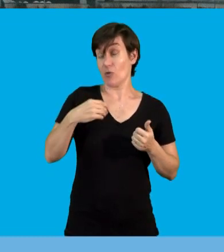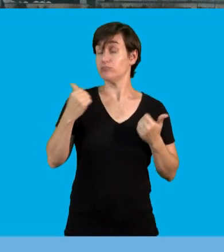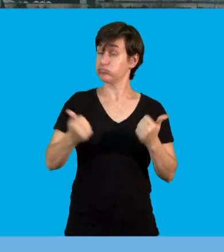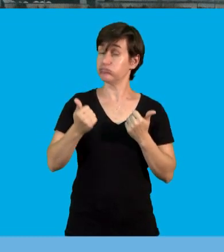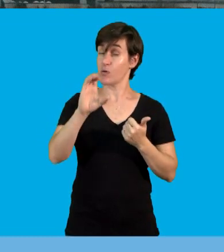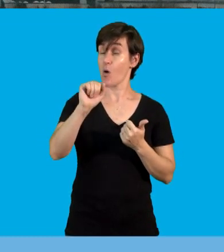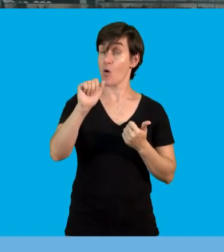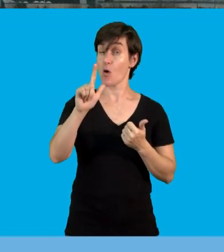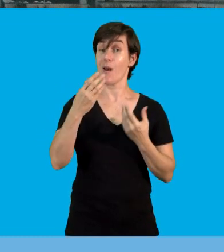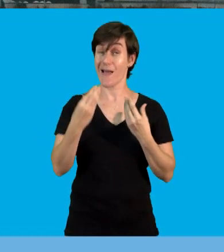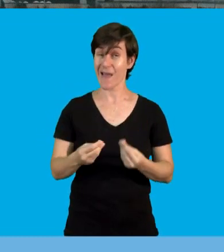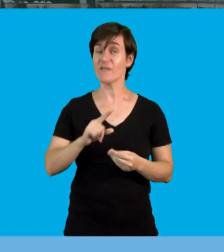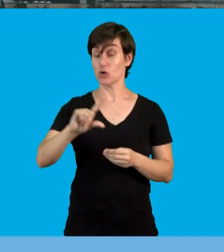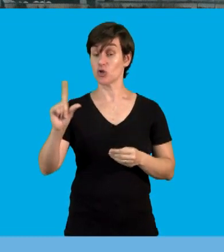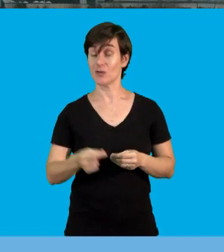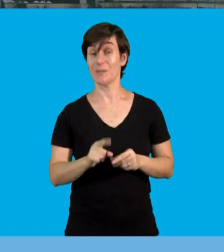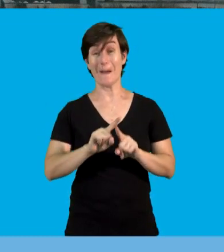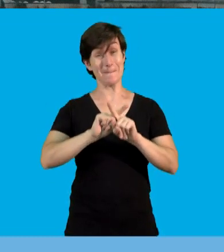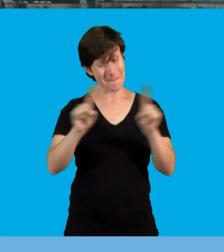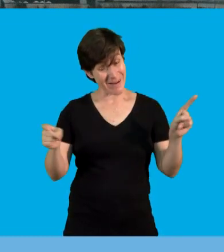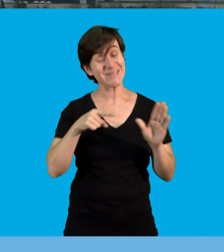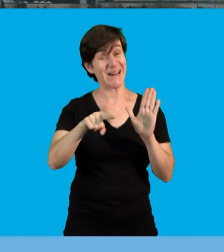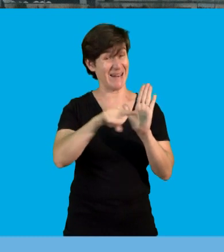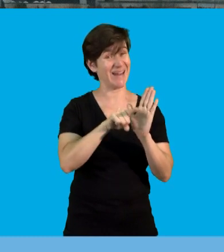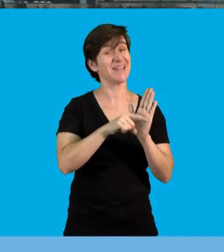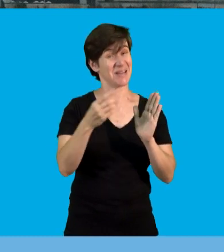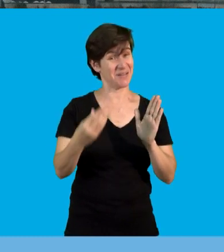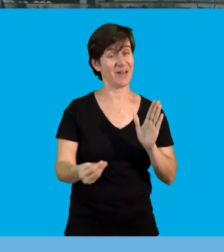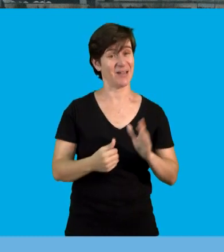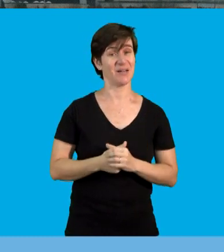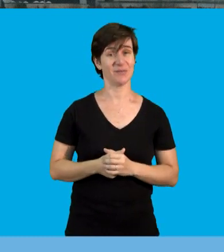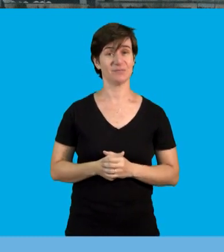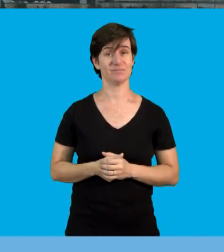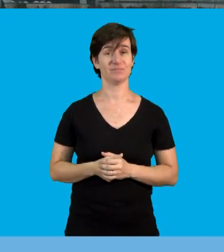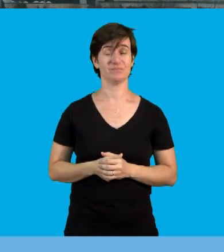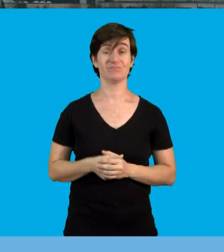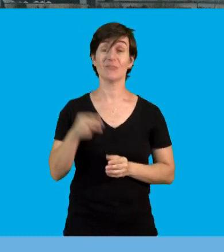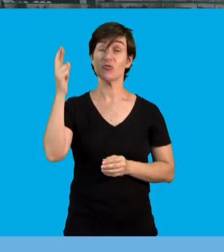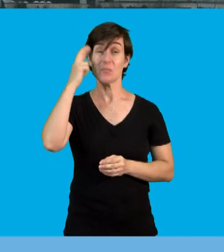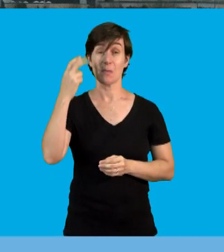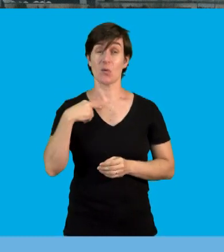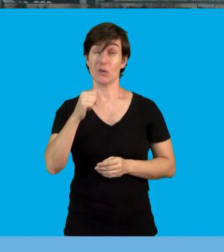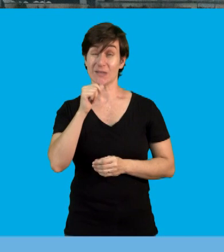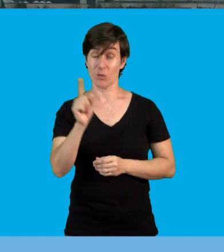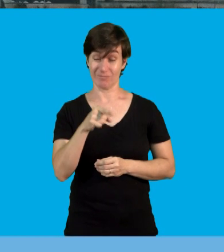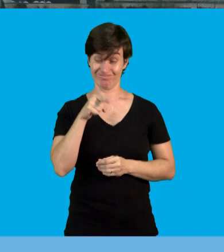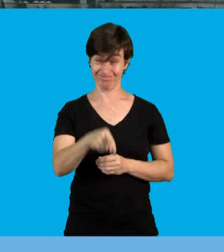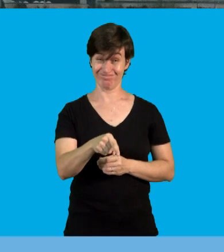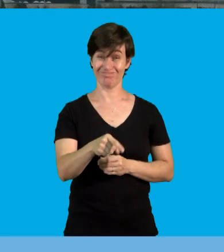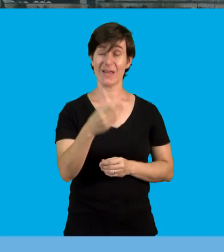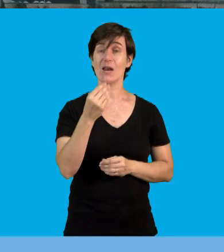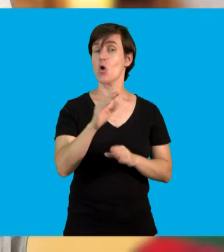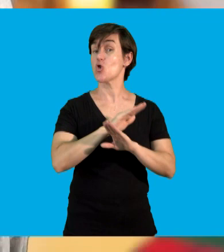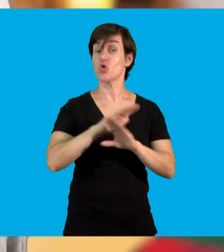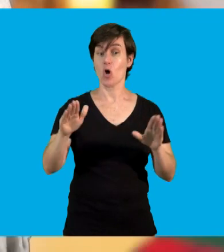source. However, there are numerous disadvantages which are associated with the burning of coal. Remember, we have said that